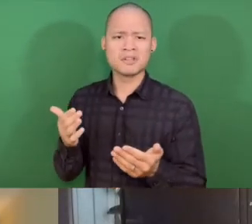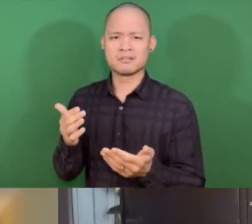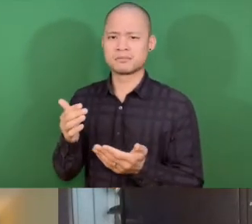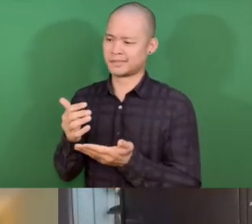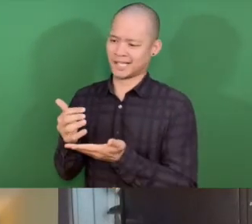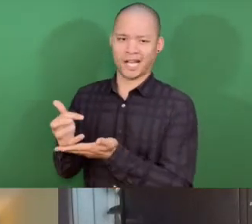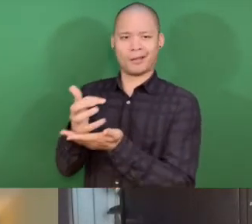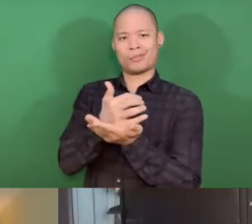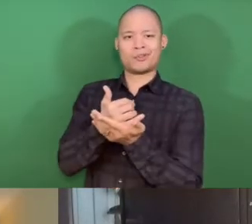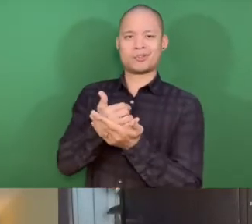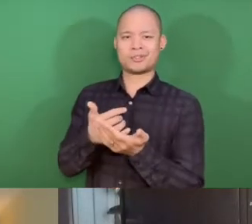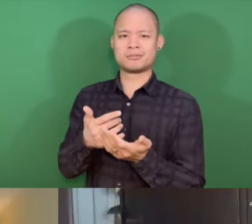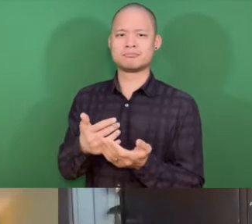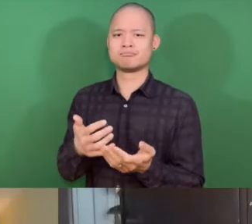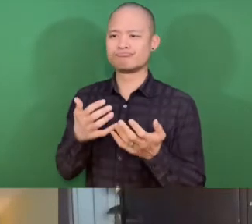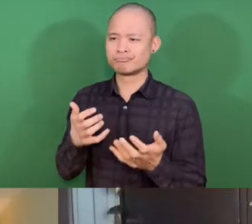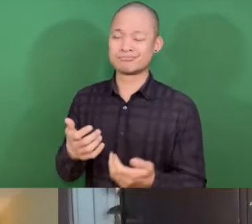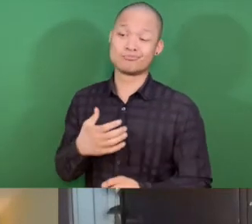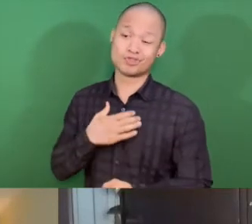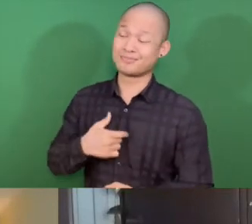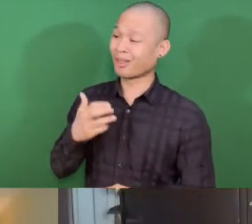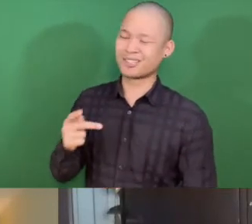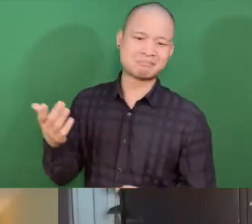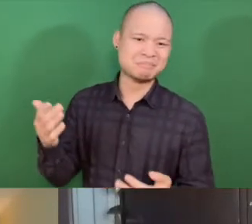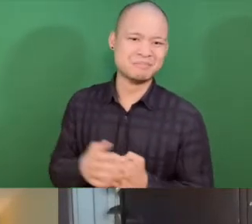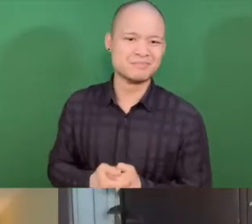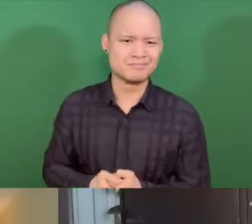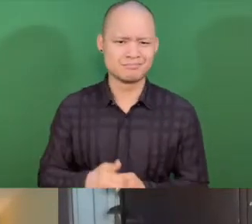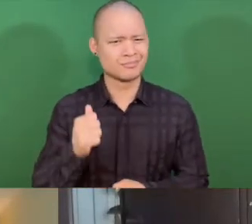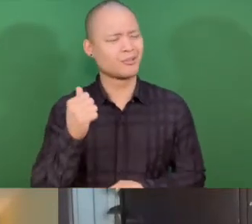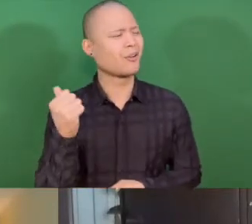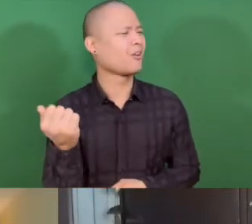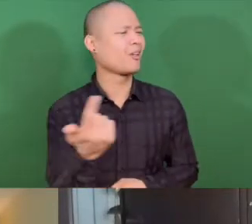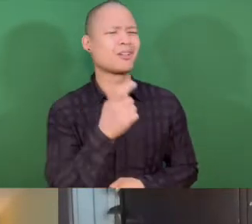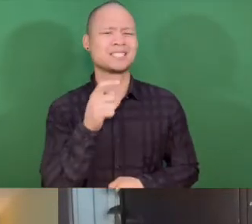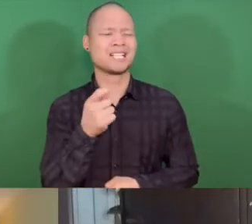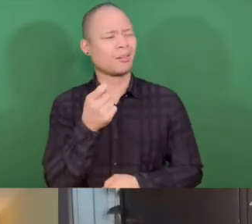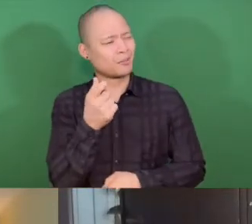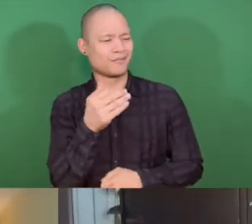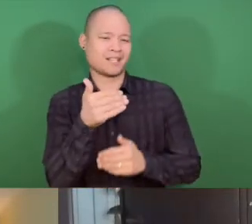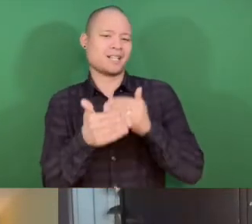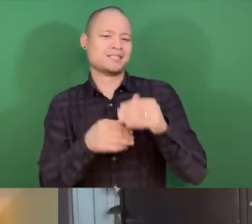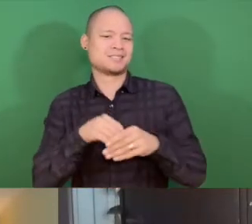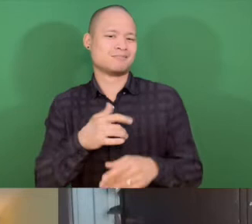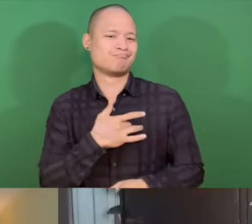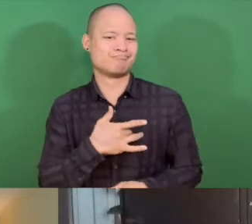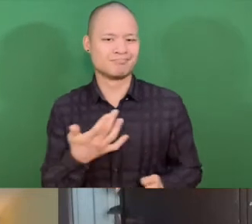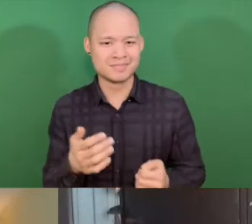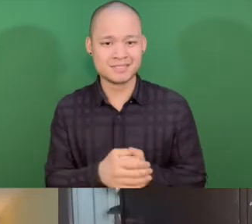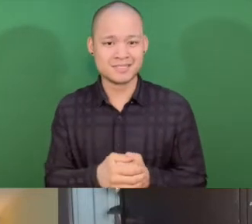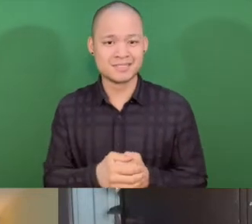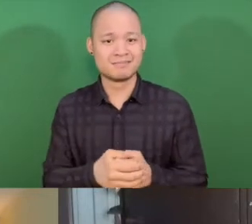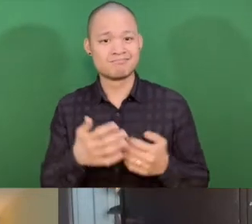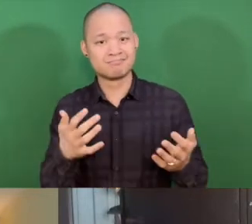me luck. Good luck. Yeah. I think we all need a little more kindness in our hearts, We're all like when you're going